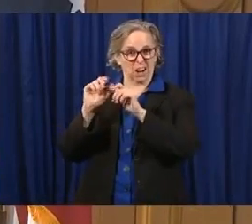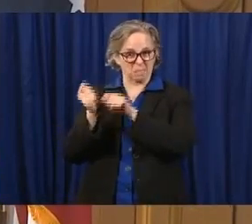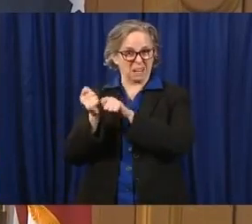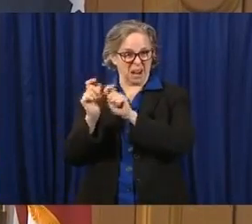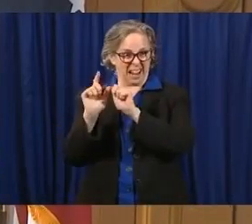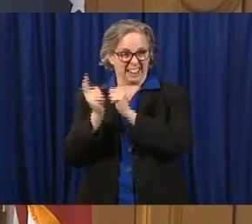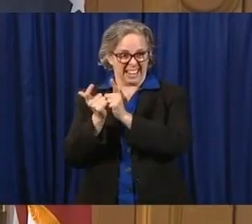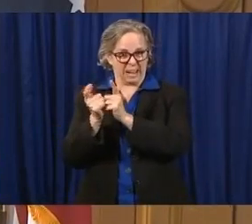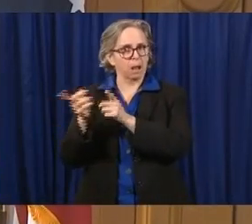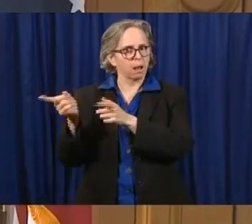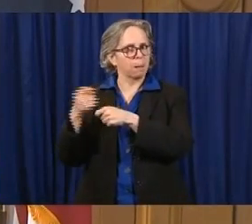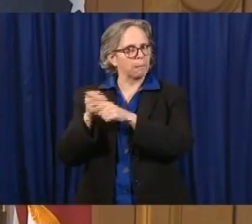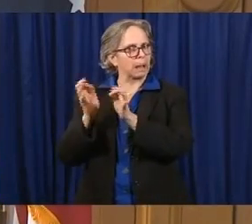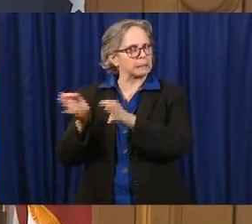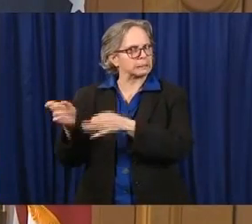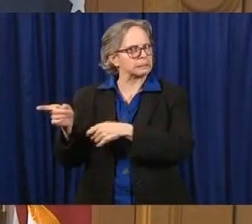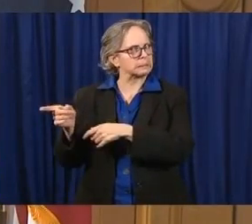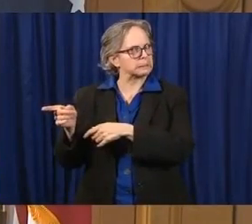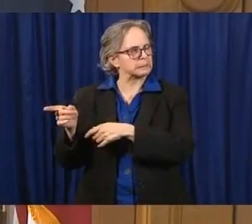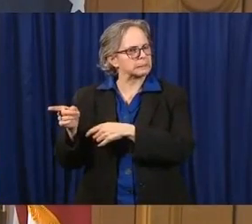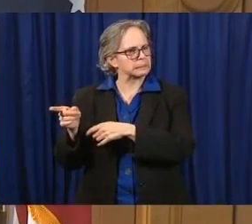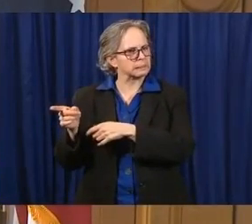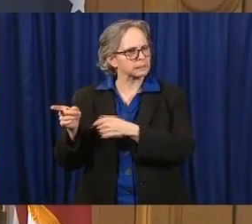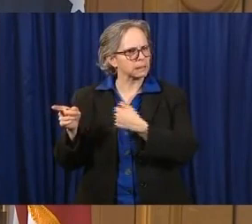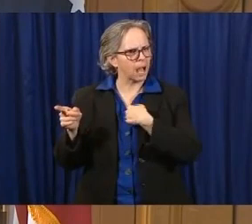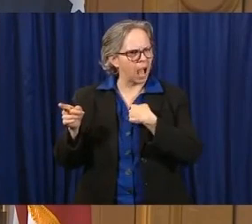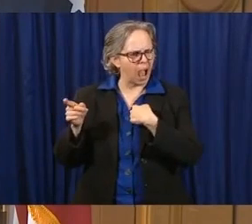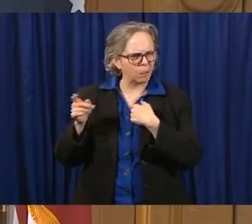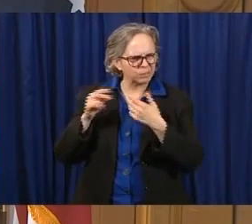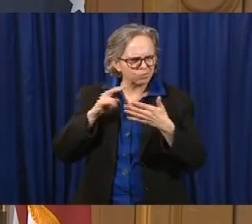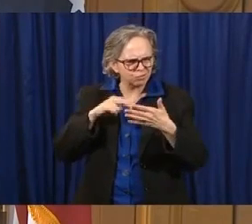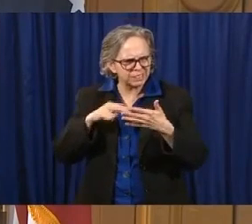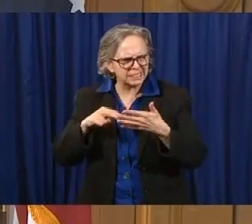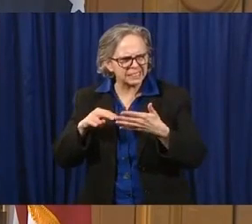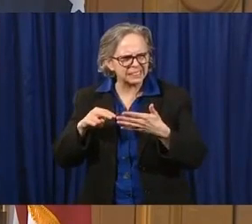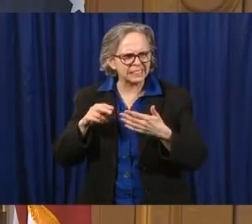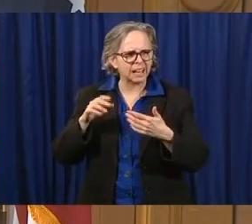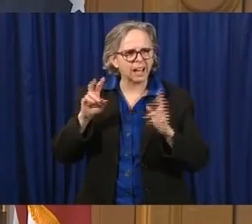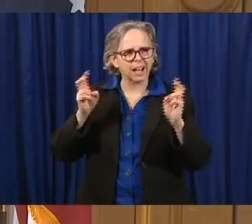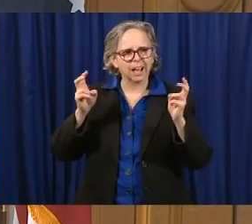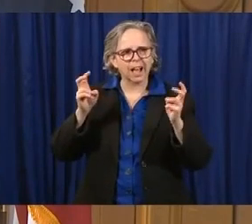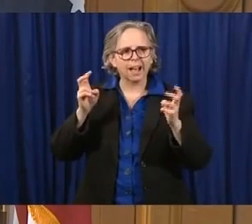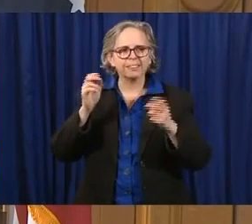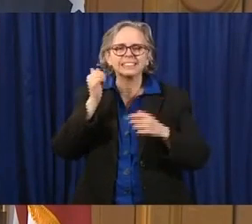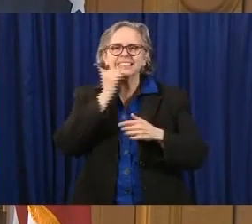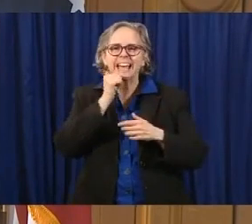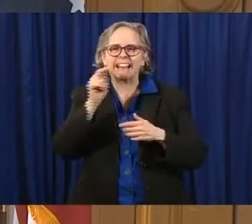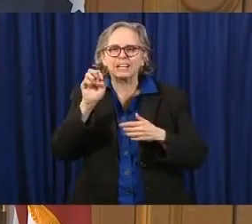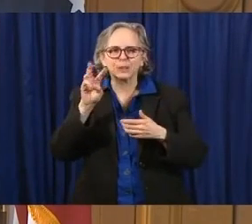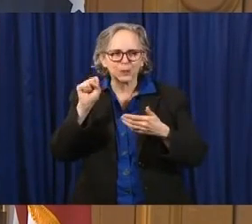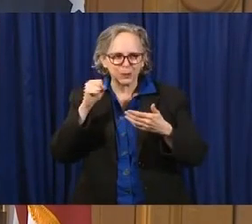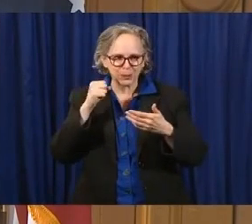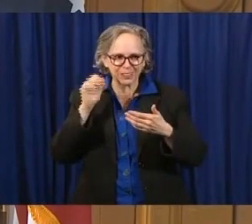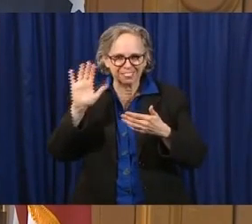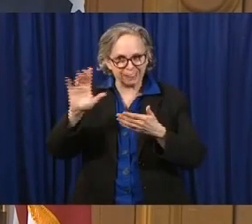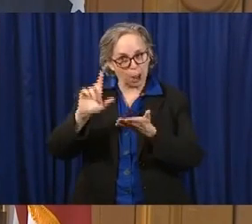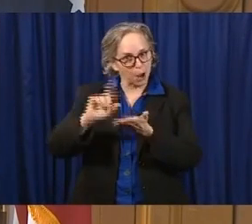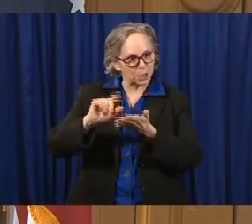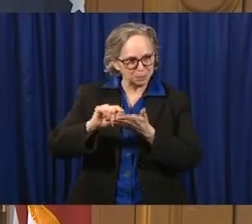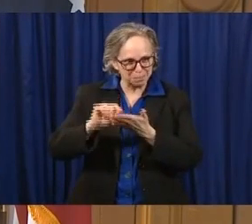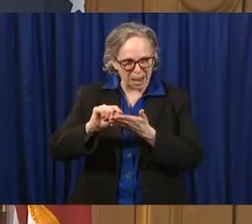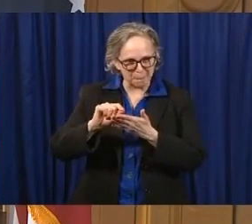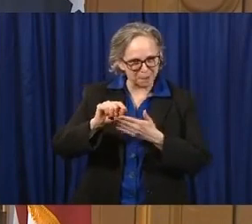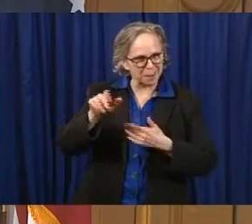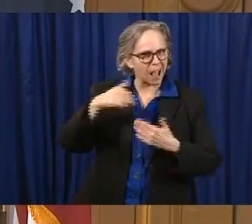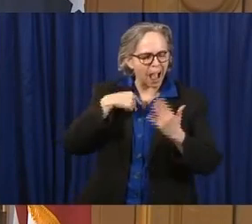decisions. I've read in the Dayton Daily News and other papers, your paper, Laura, you know, about